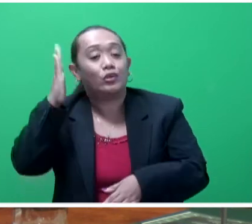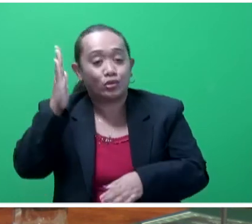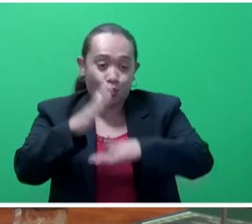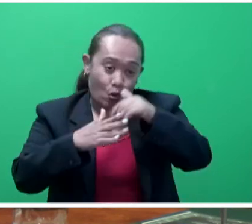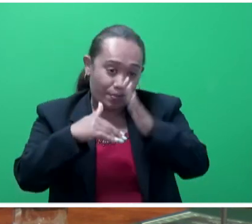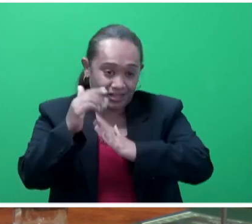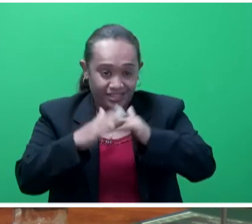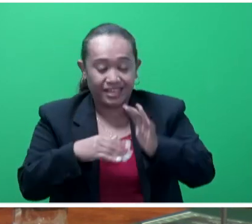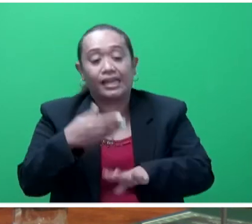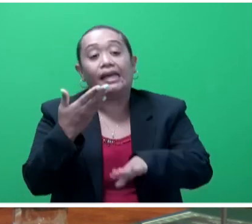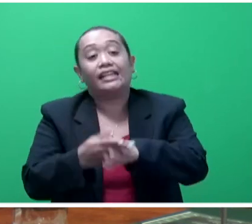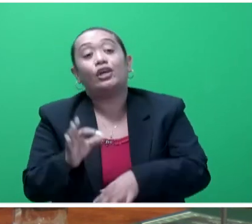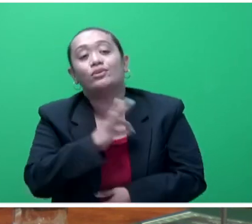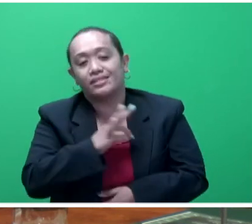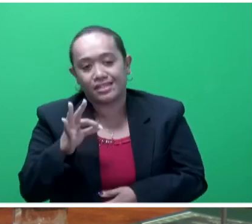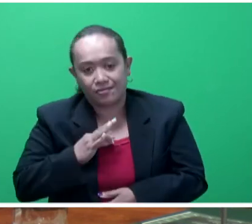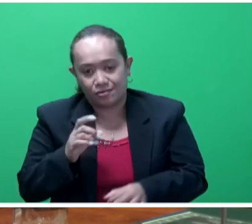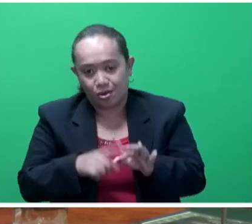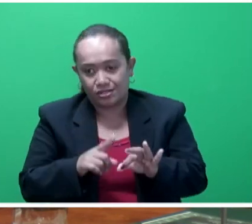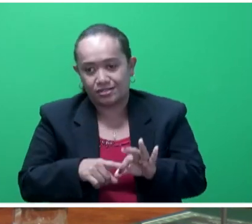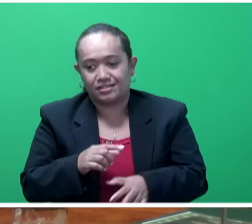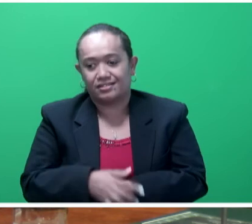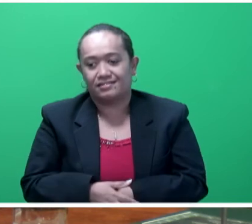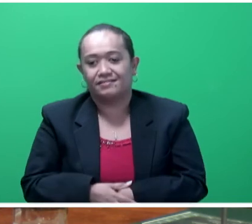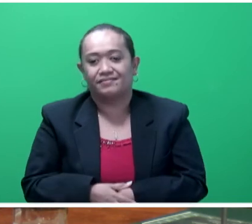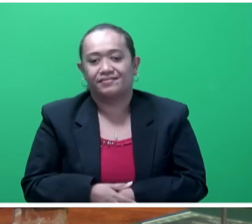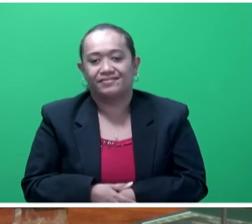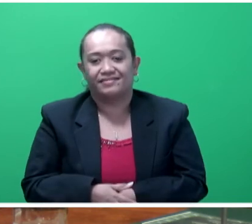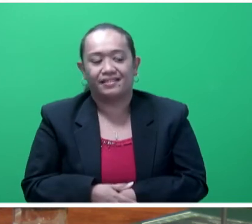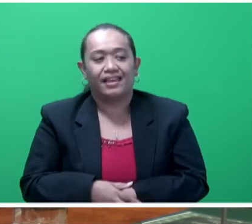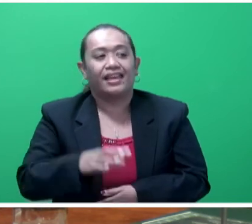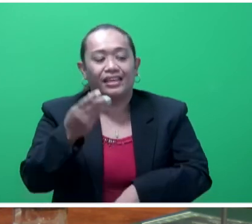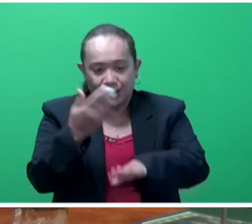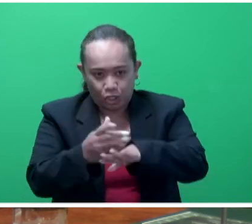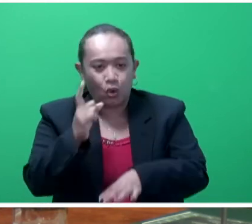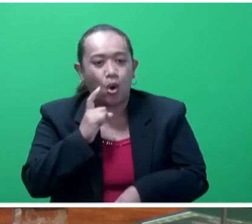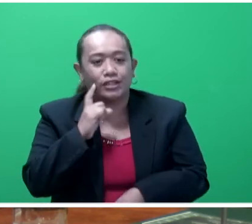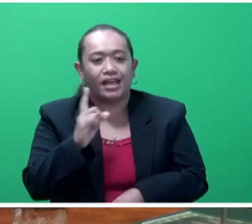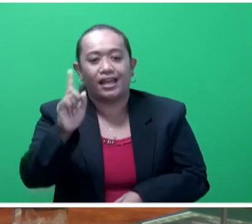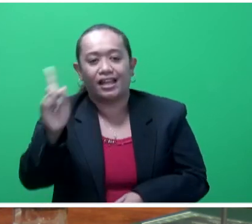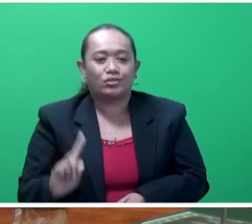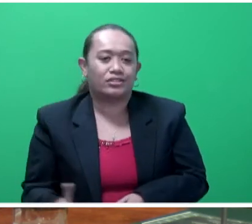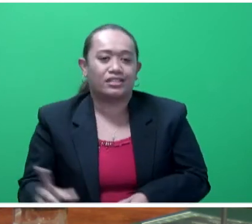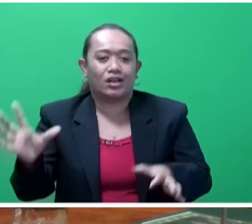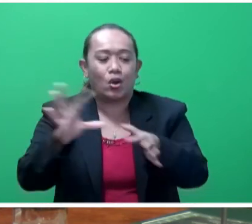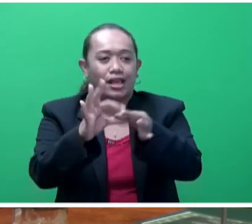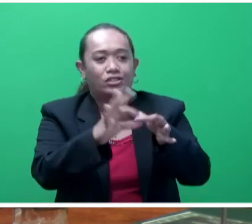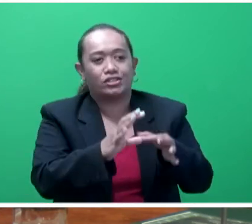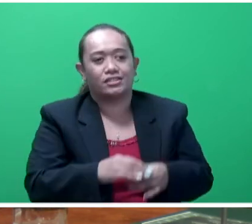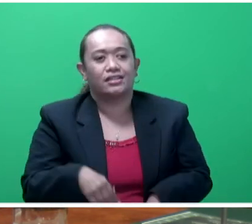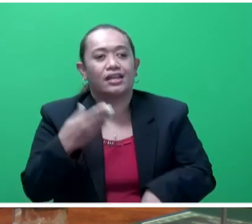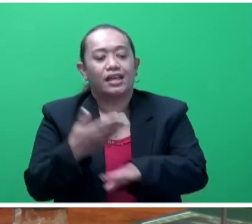new staff quarters, you'll That's find not new government municipal markets, you'll find new water and electricity connections, you'll find new